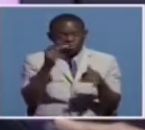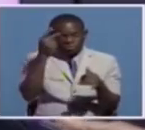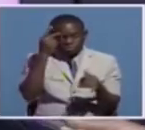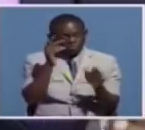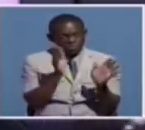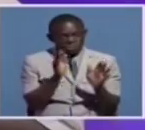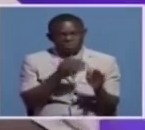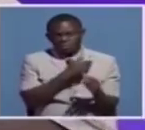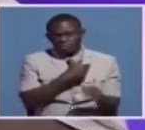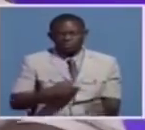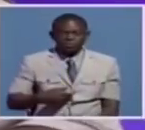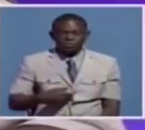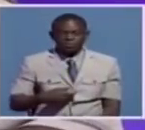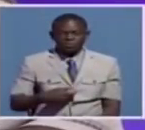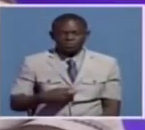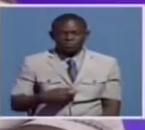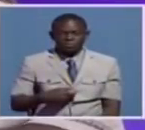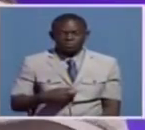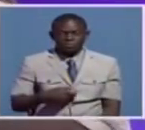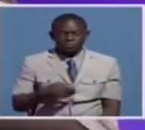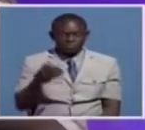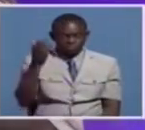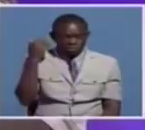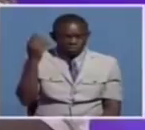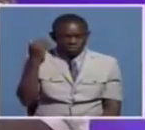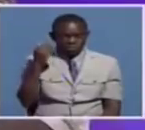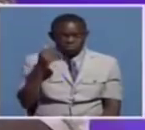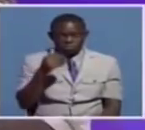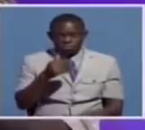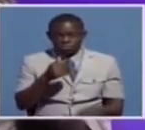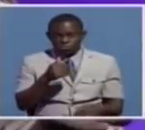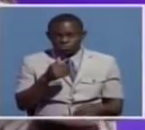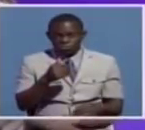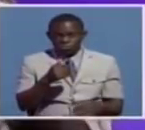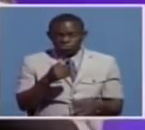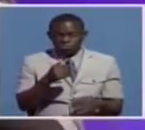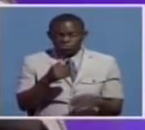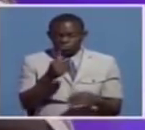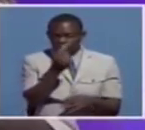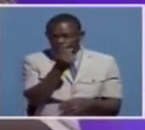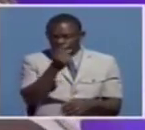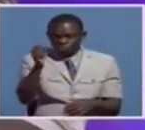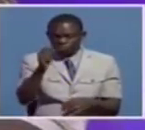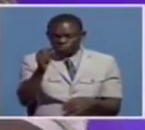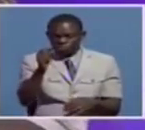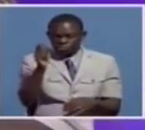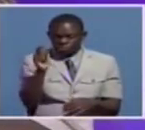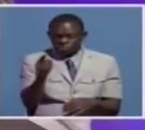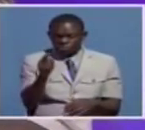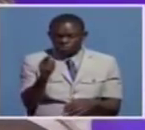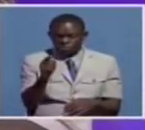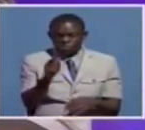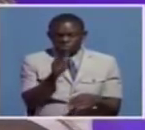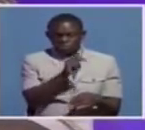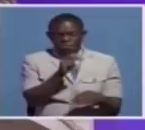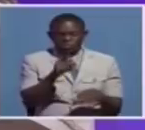he released the coup plotters from jail as one of the things to do. He took them from jail and they were released.